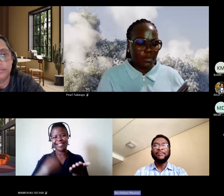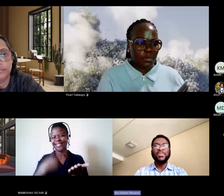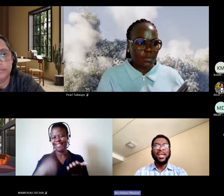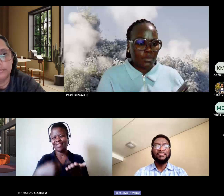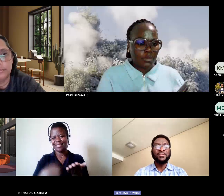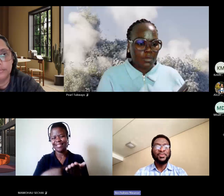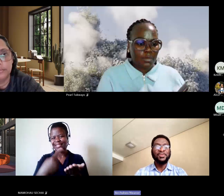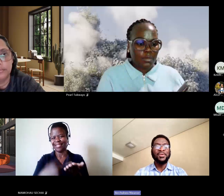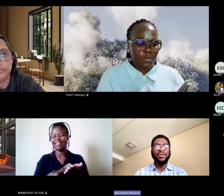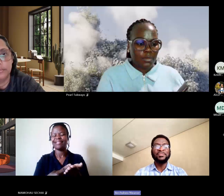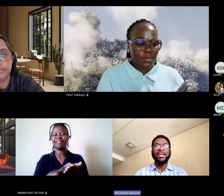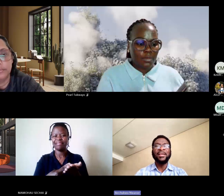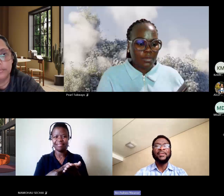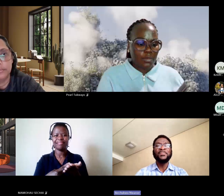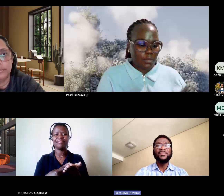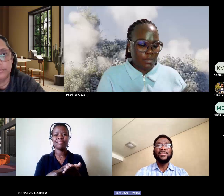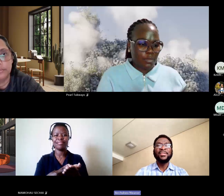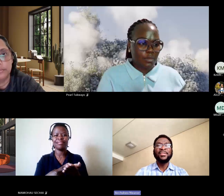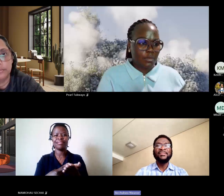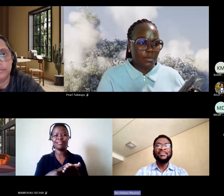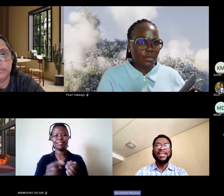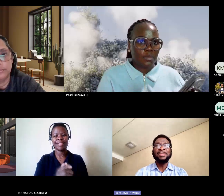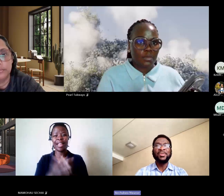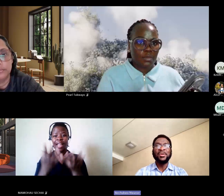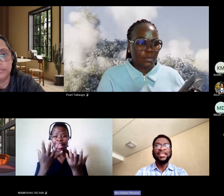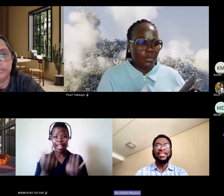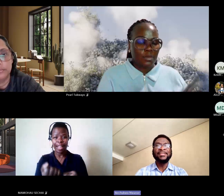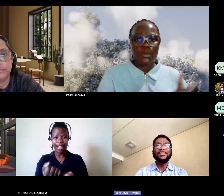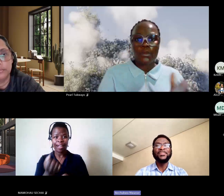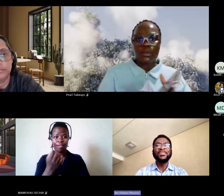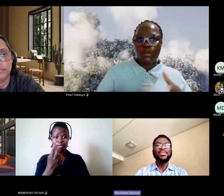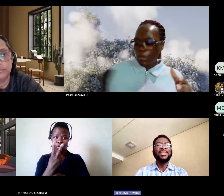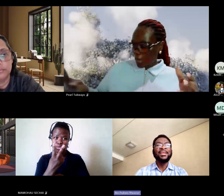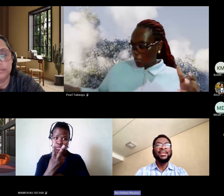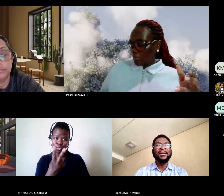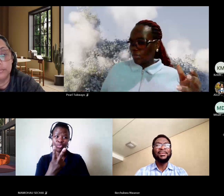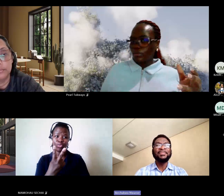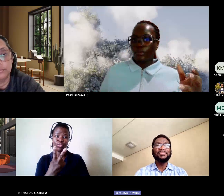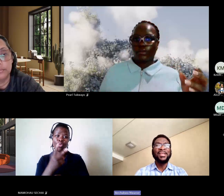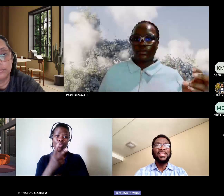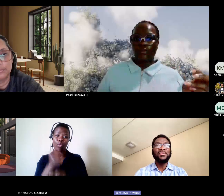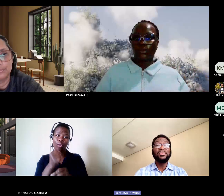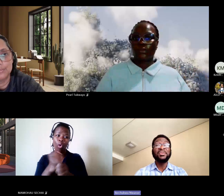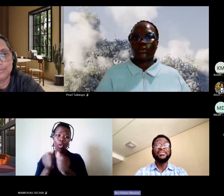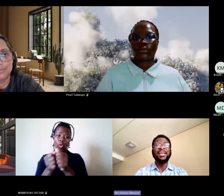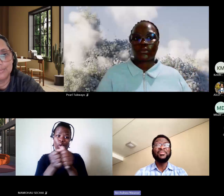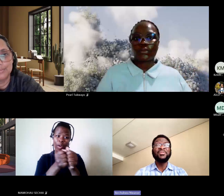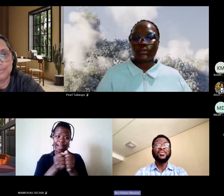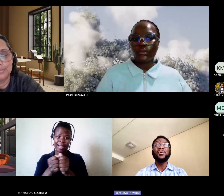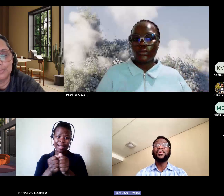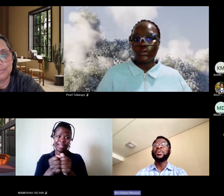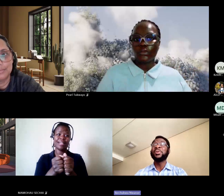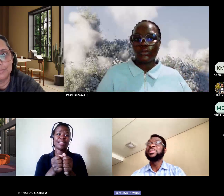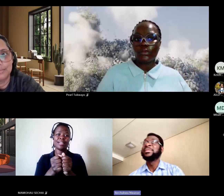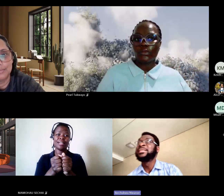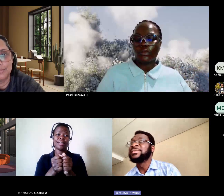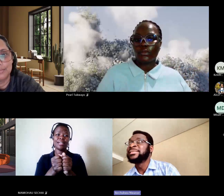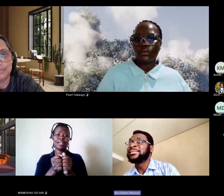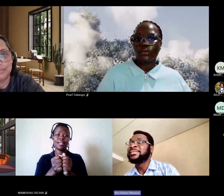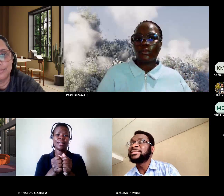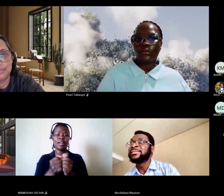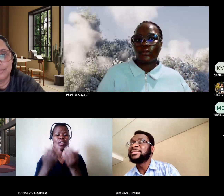And I have two of my very esteemed colleagues. I've known both of them